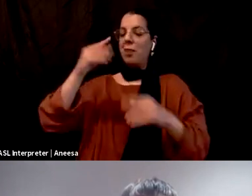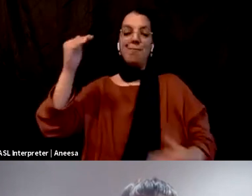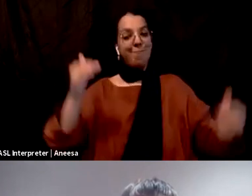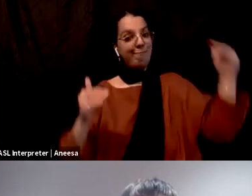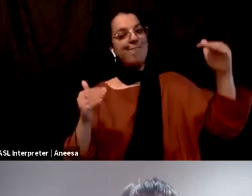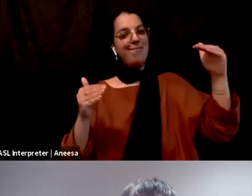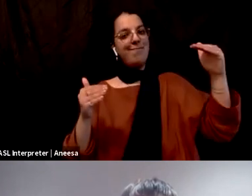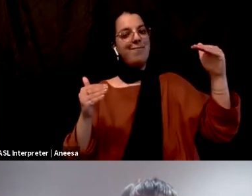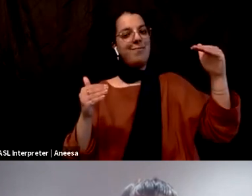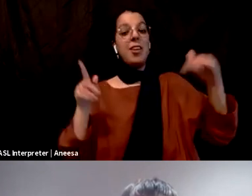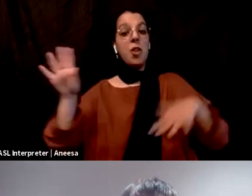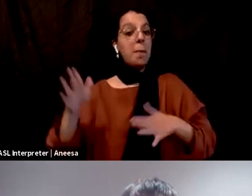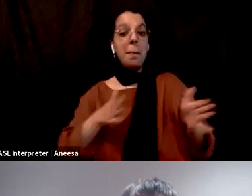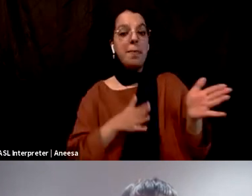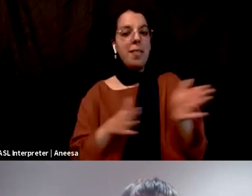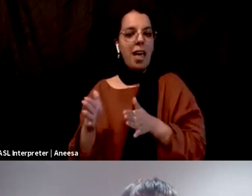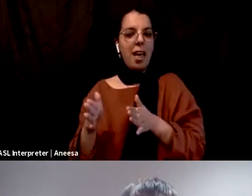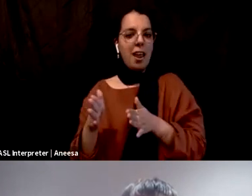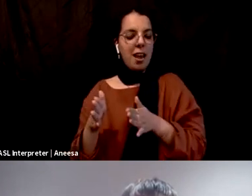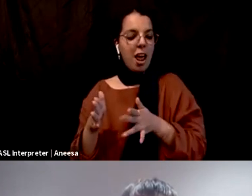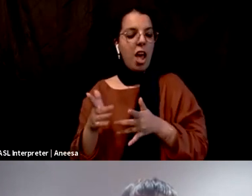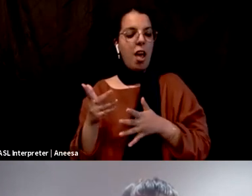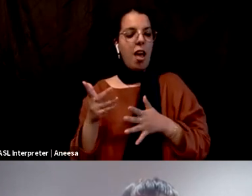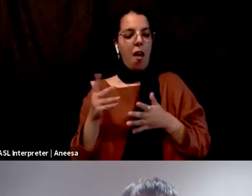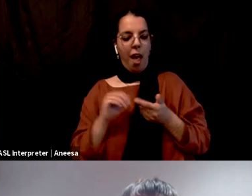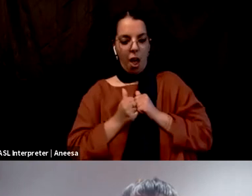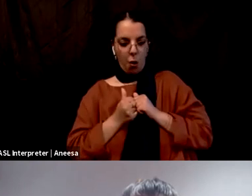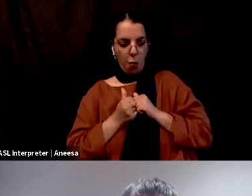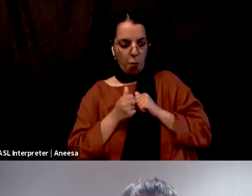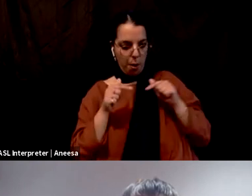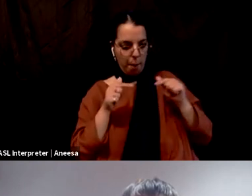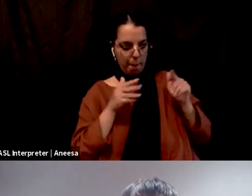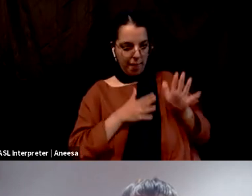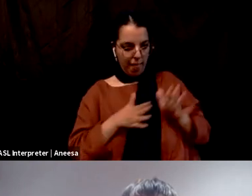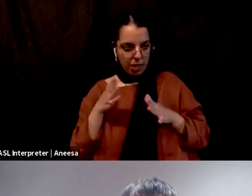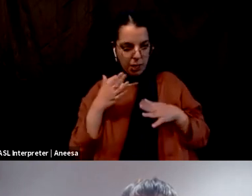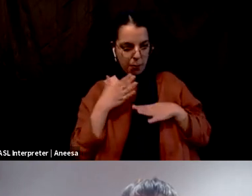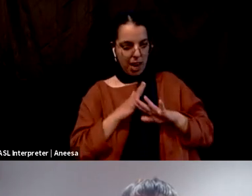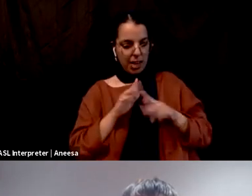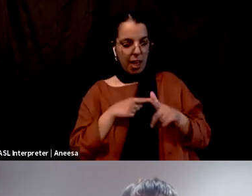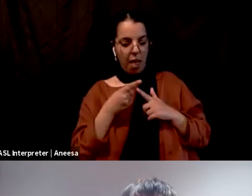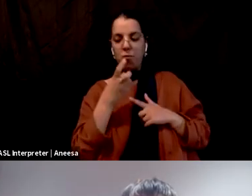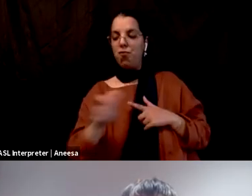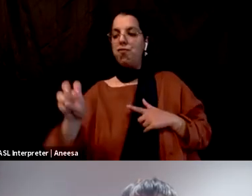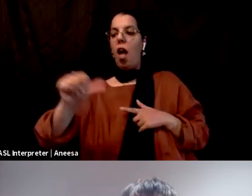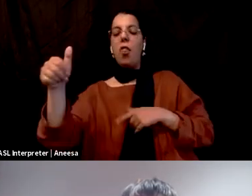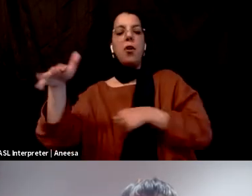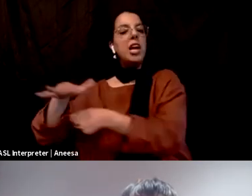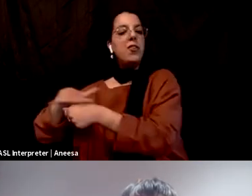How do we take what we've learned here and what we've done here to protect this and sort of transition it over to the